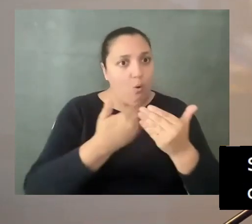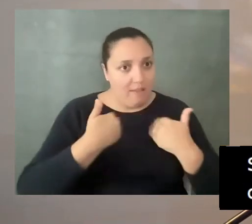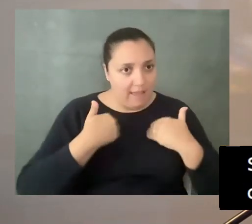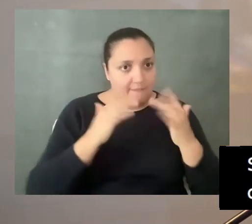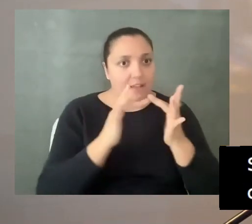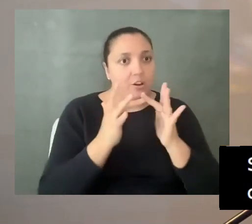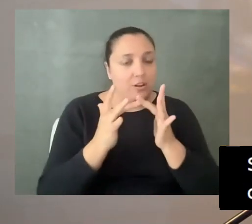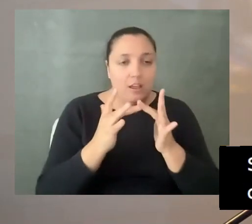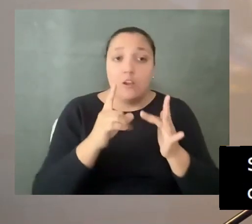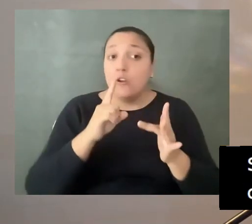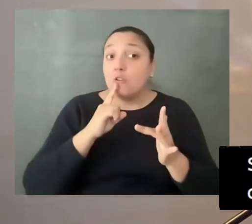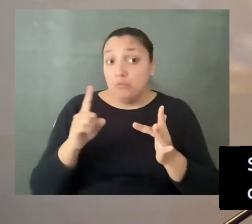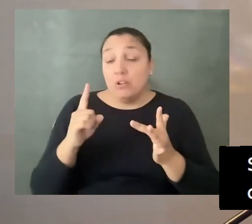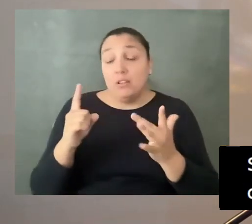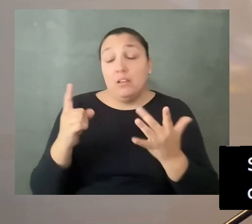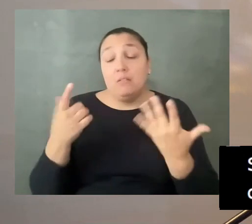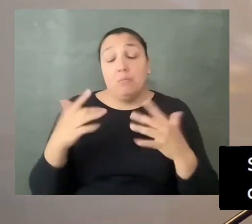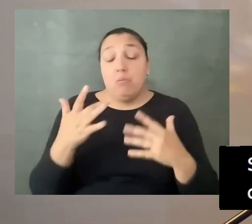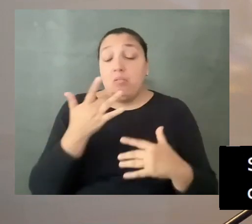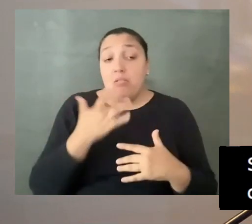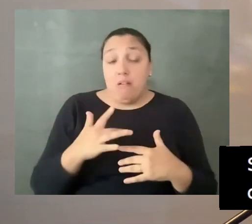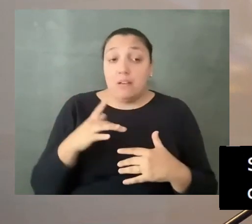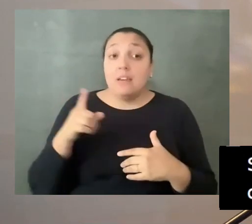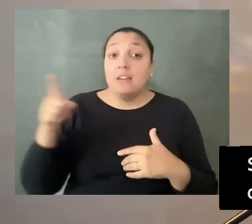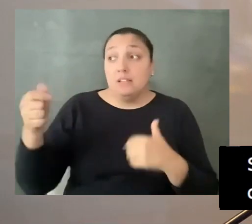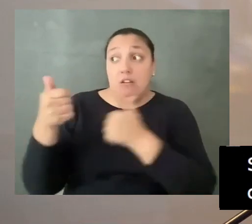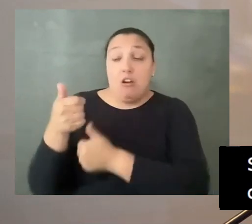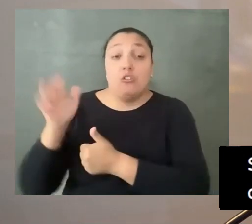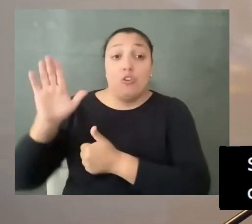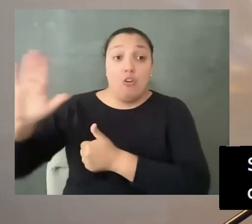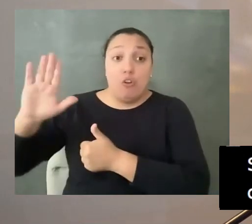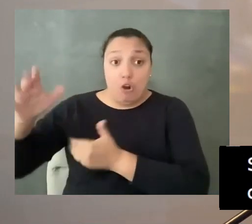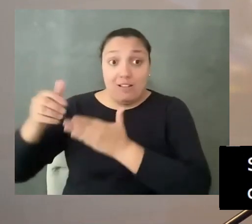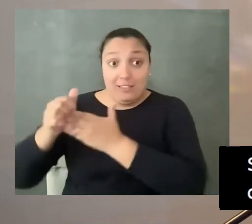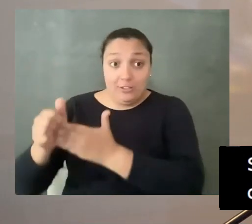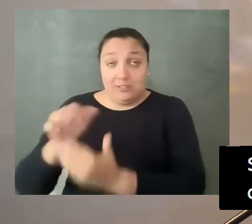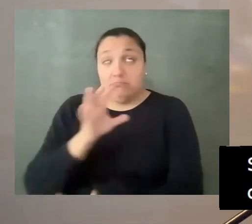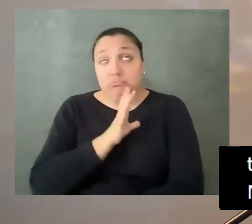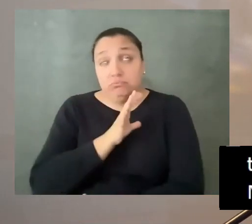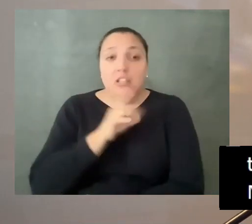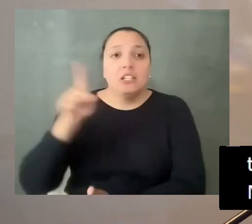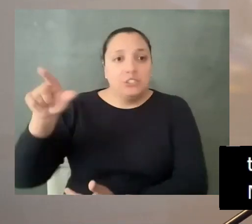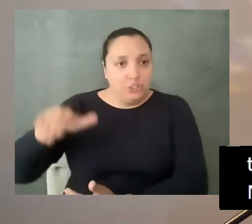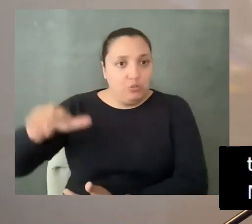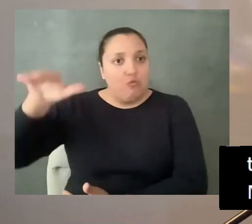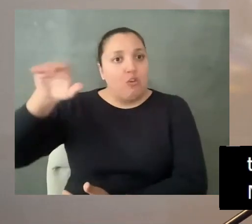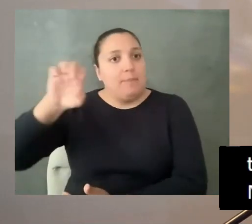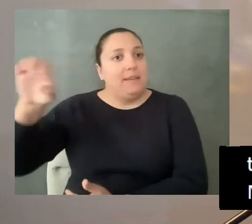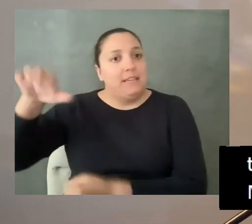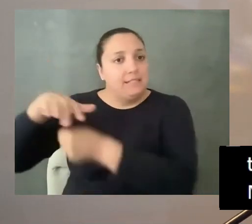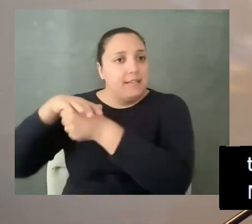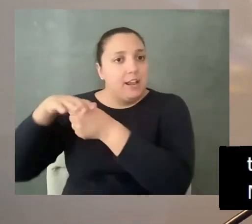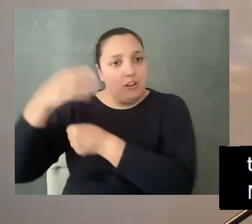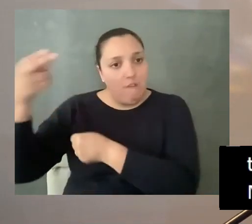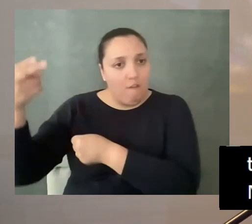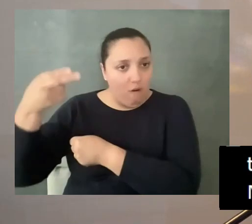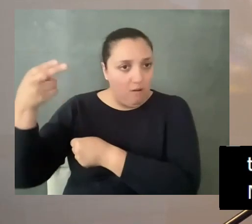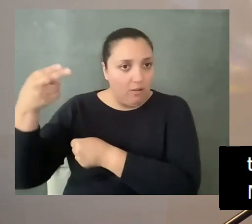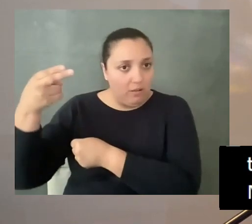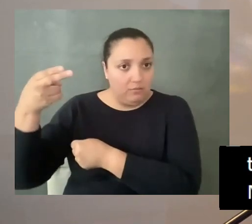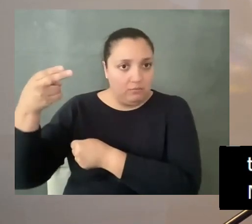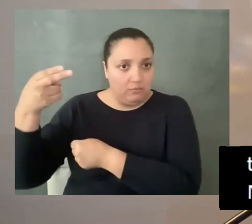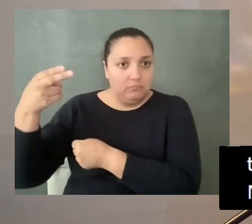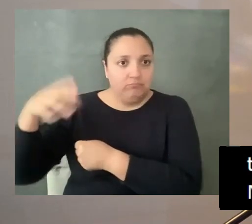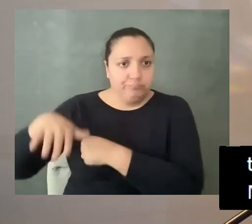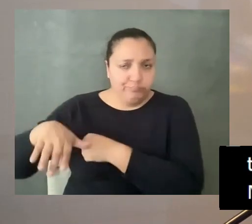ConnectALL is in ESD under Commissioner Knight's leadership. She grew up in East Harlem, and many of you in this